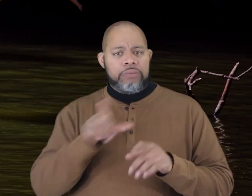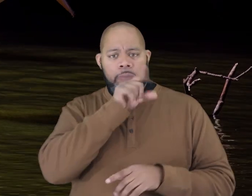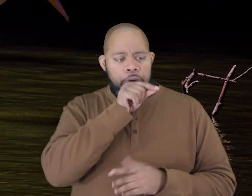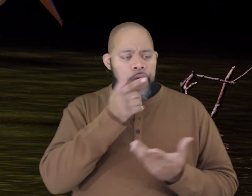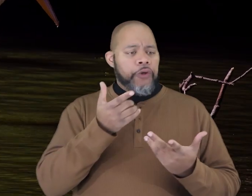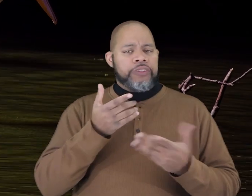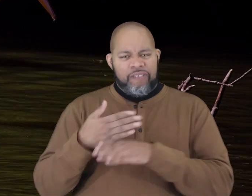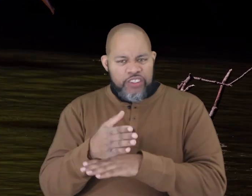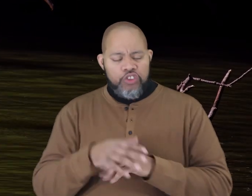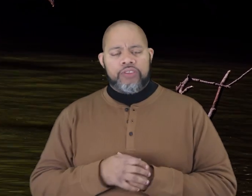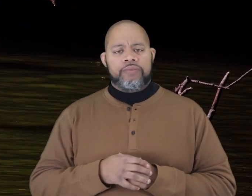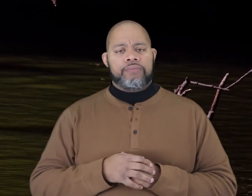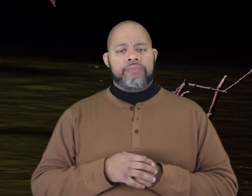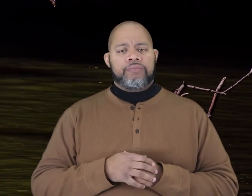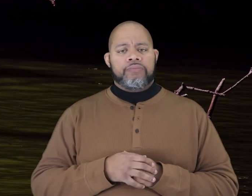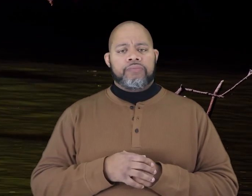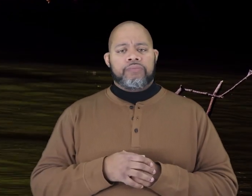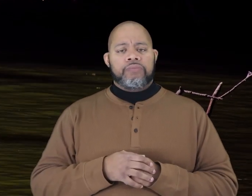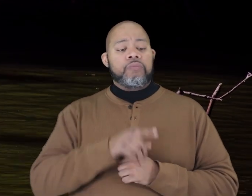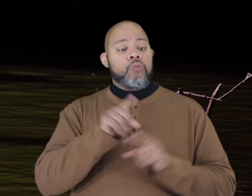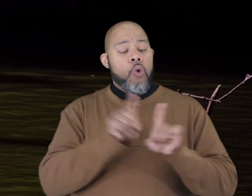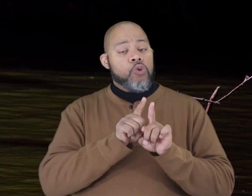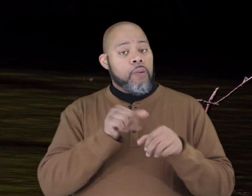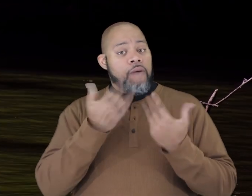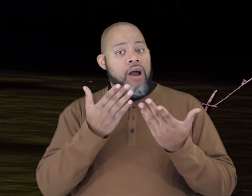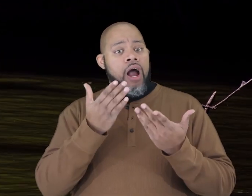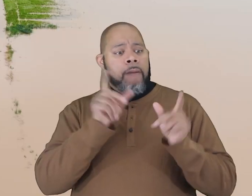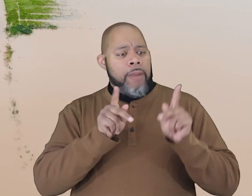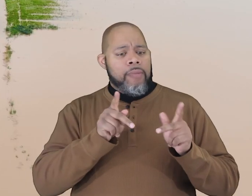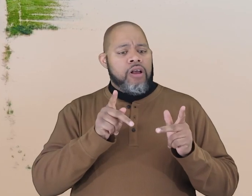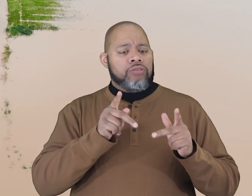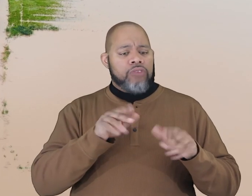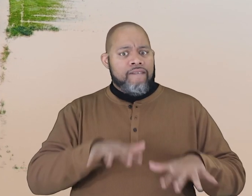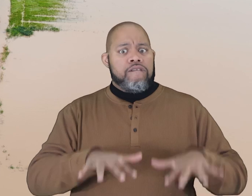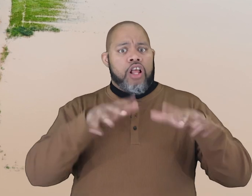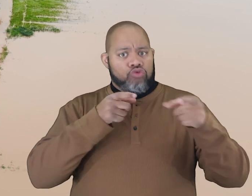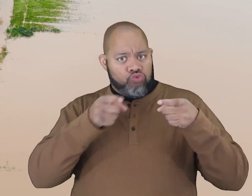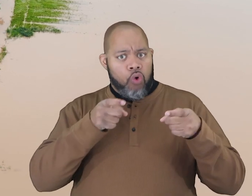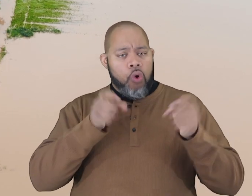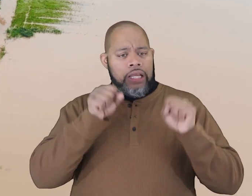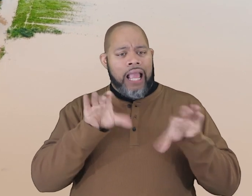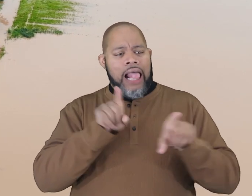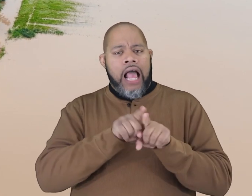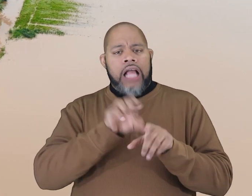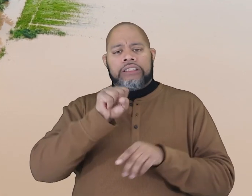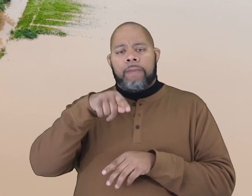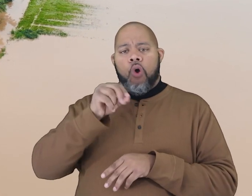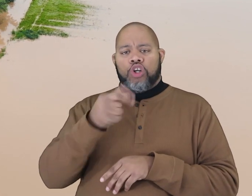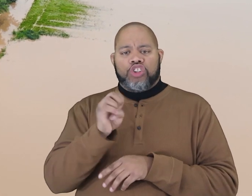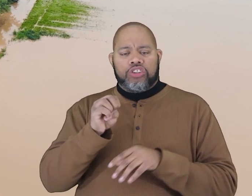as birds and fish. They provide people a flood control function. They can act